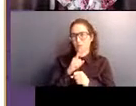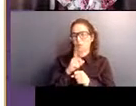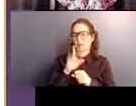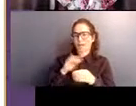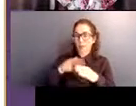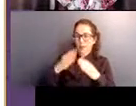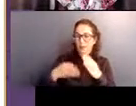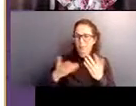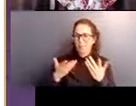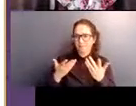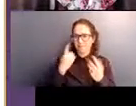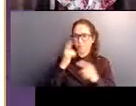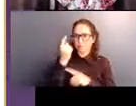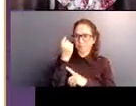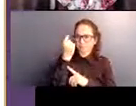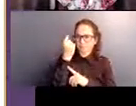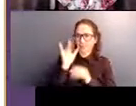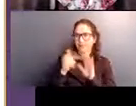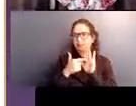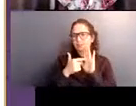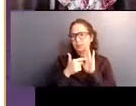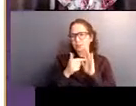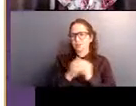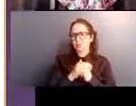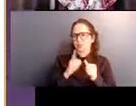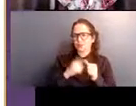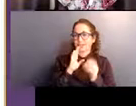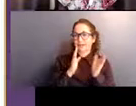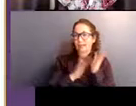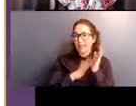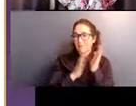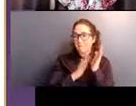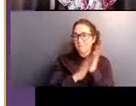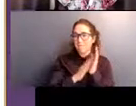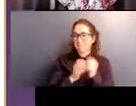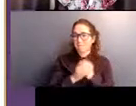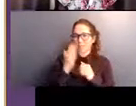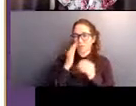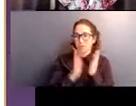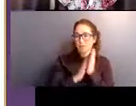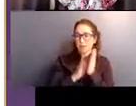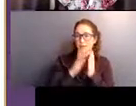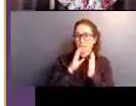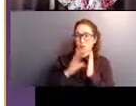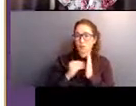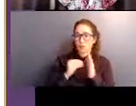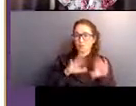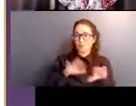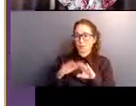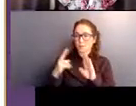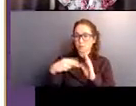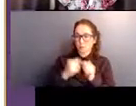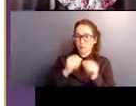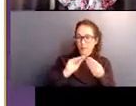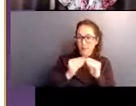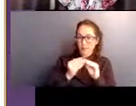outcome of understanding, for example, the first one, clapping, using clapping to learn rhythmic reading with numbers and